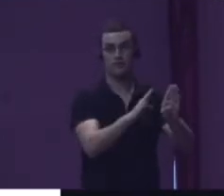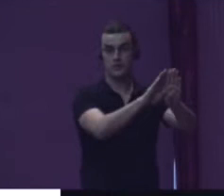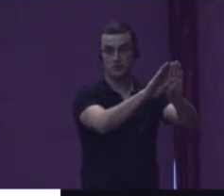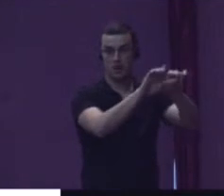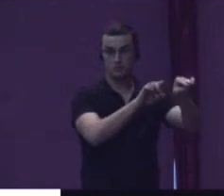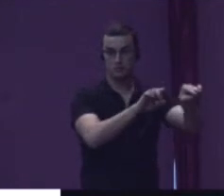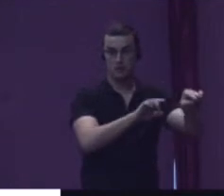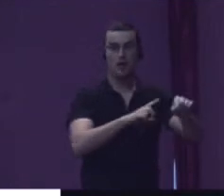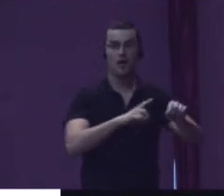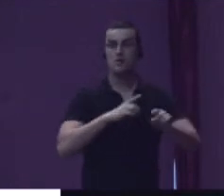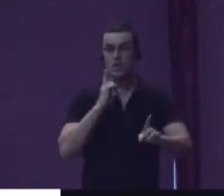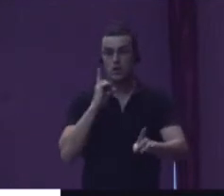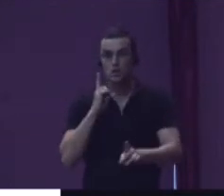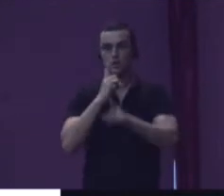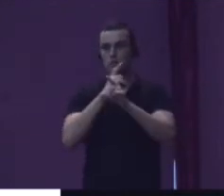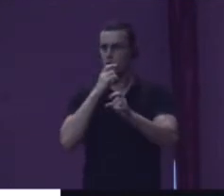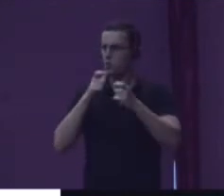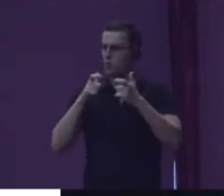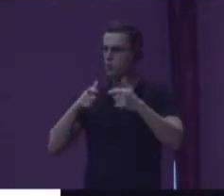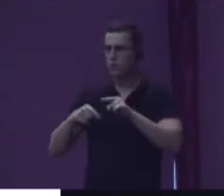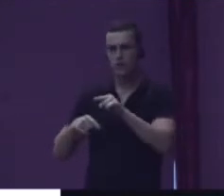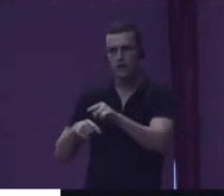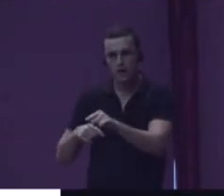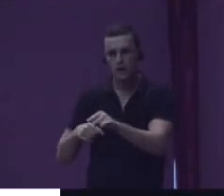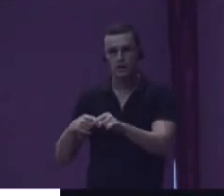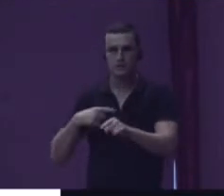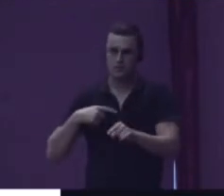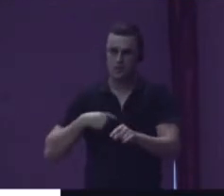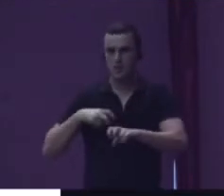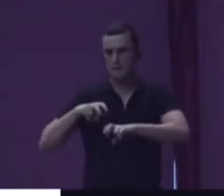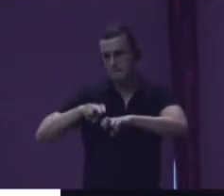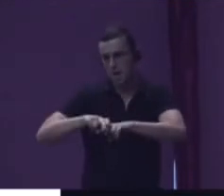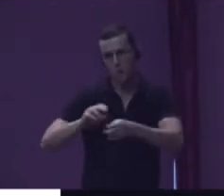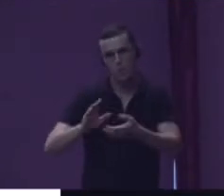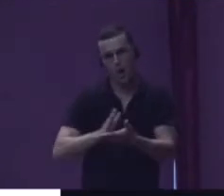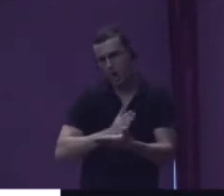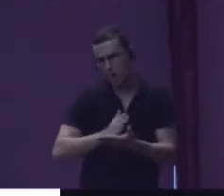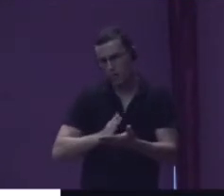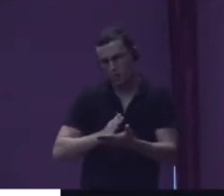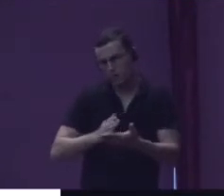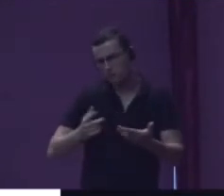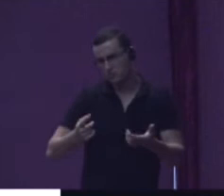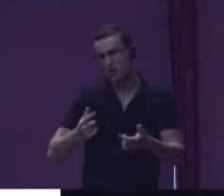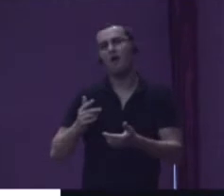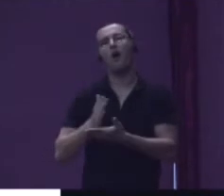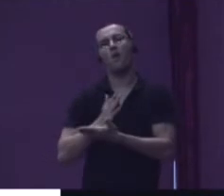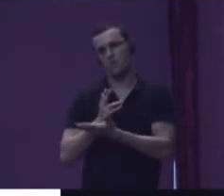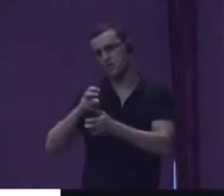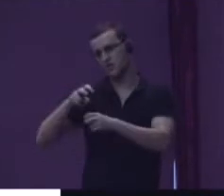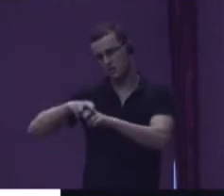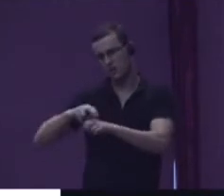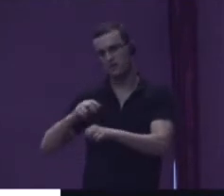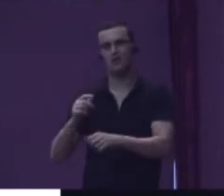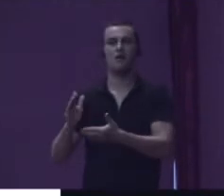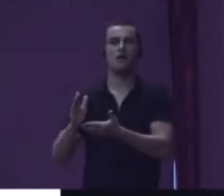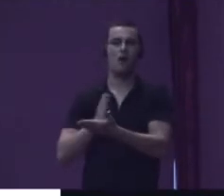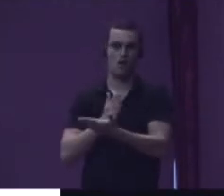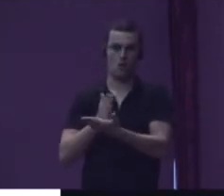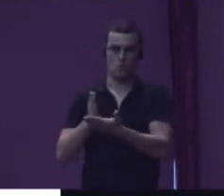women outside because there was no room for them. This is not what you would call an ideal